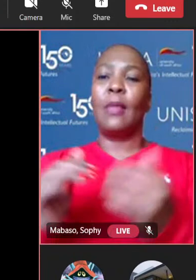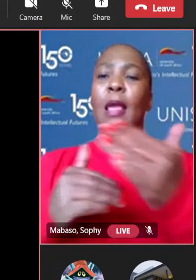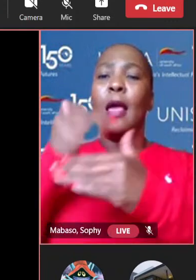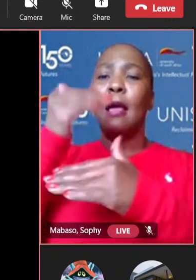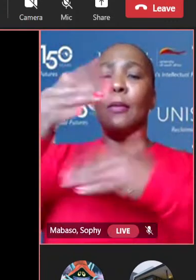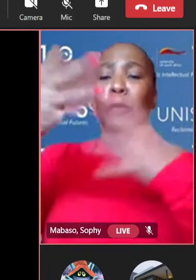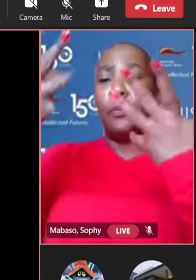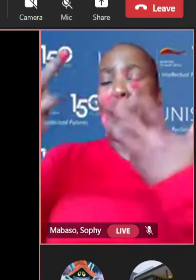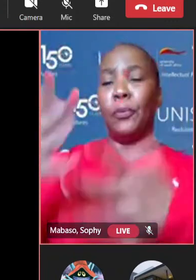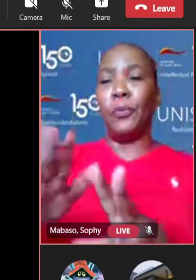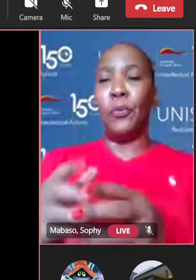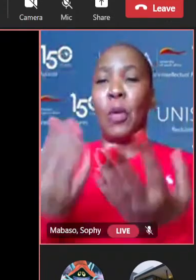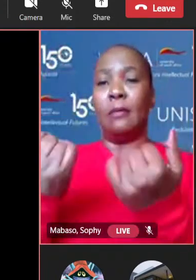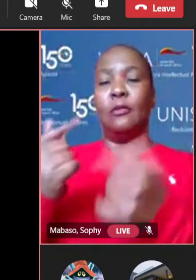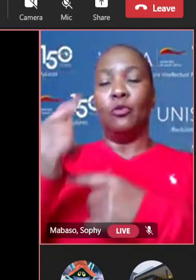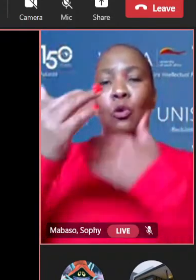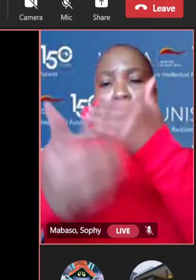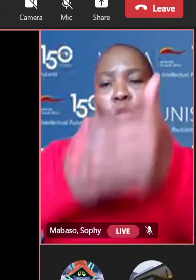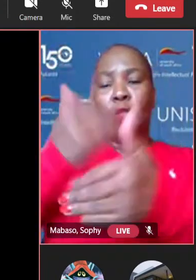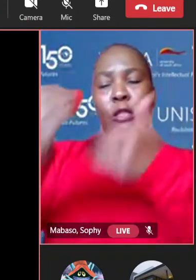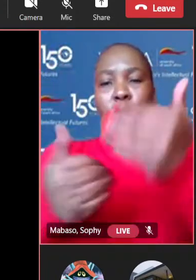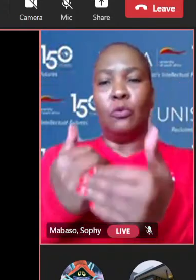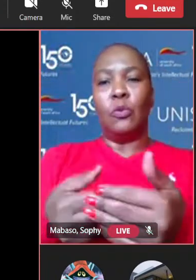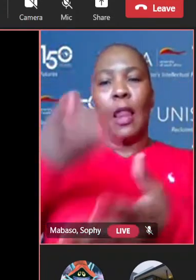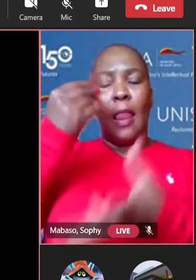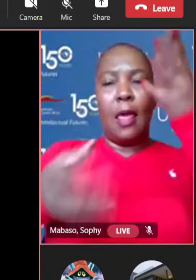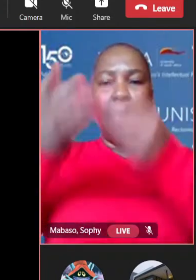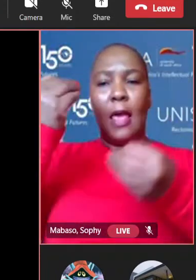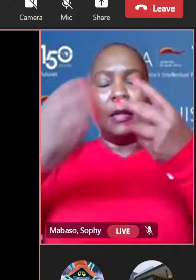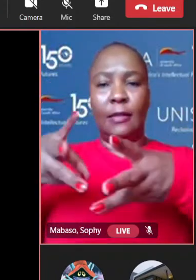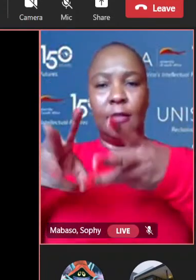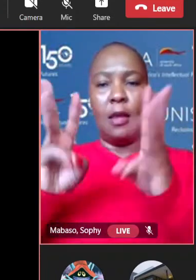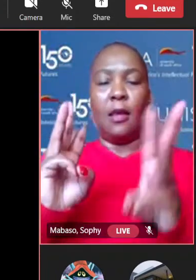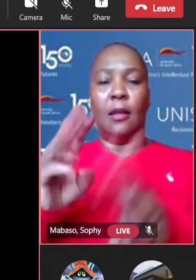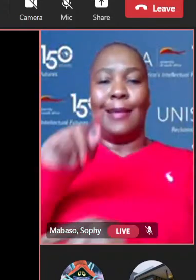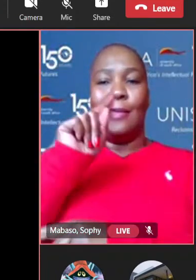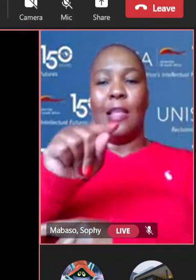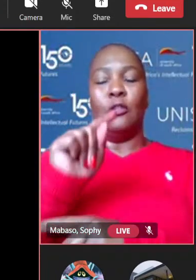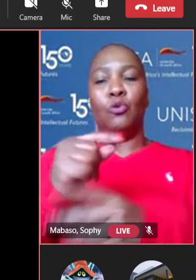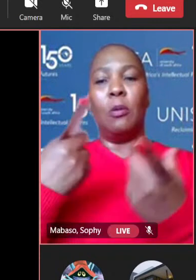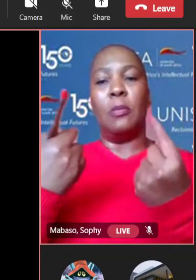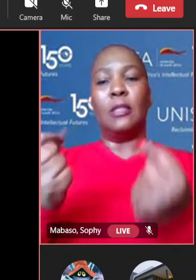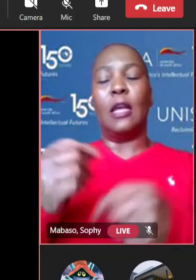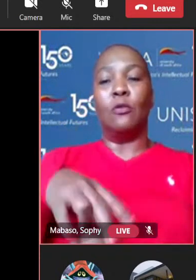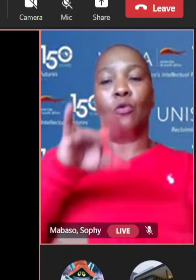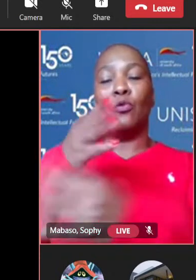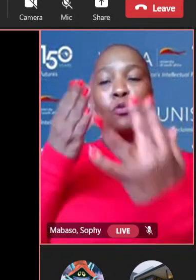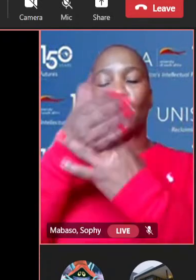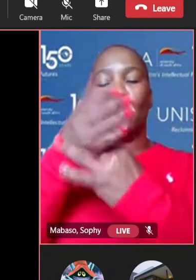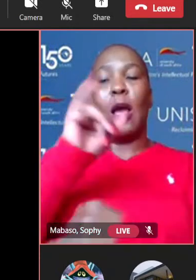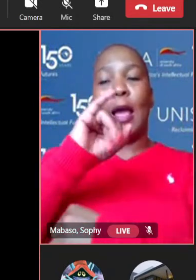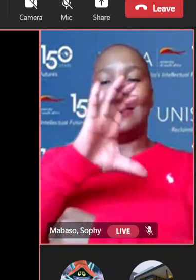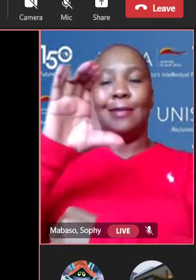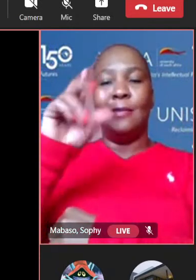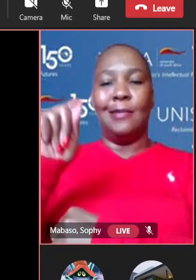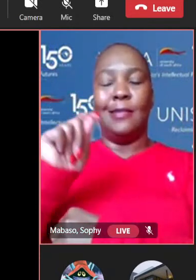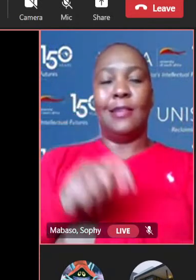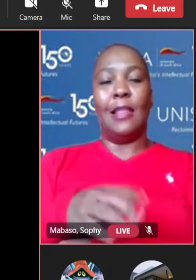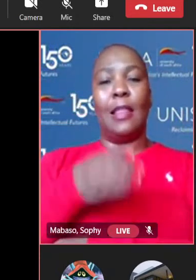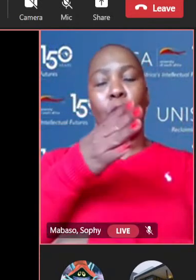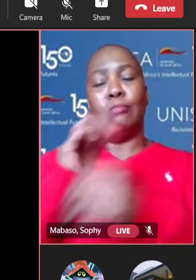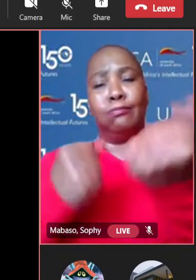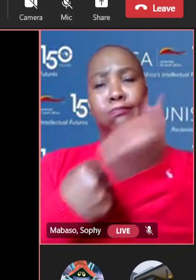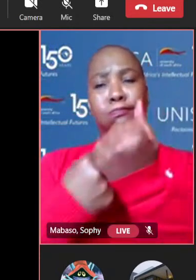you to continue with your learning journey. This learning journey will be done through ICT. Therefore, there will be support that